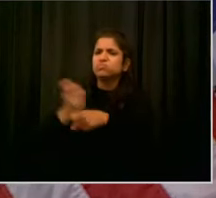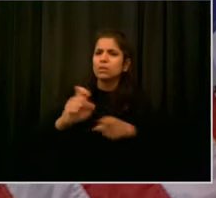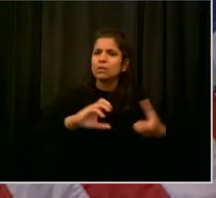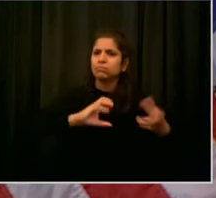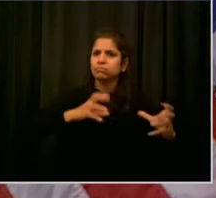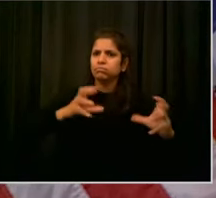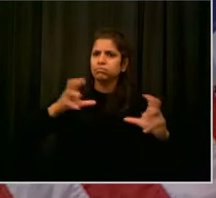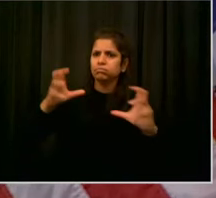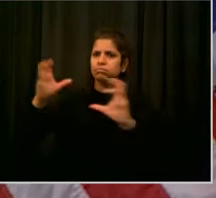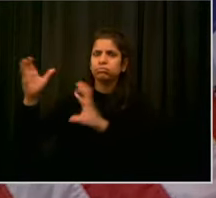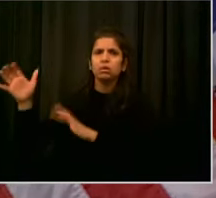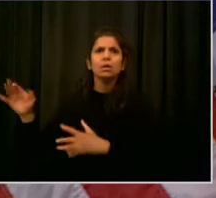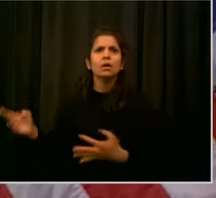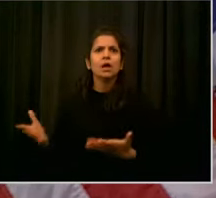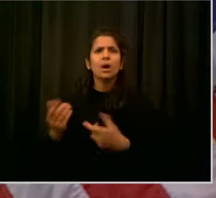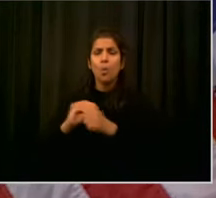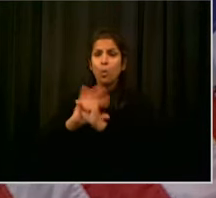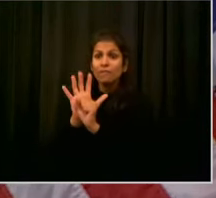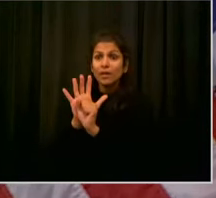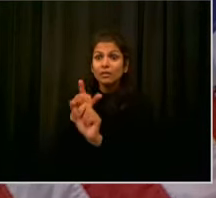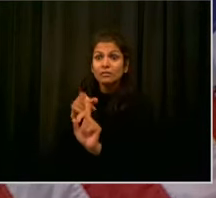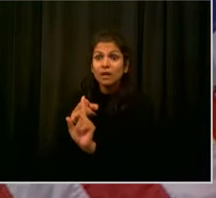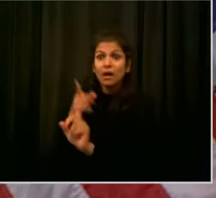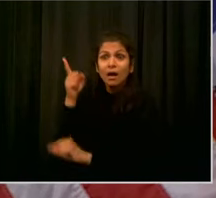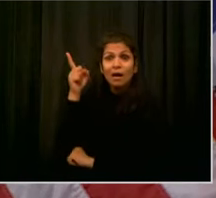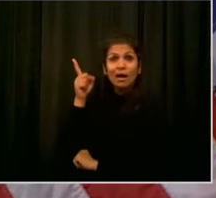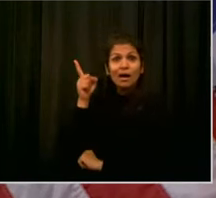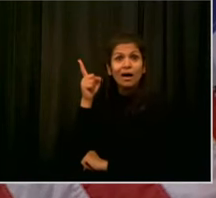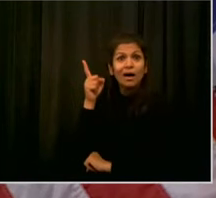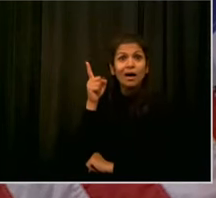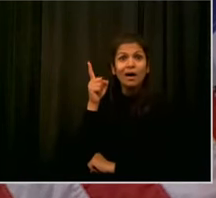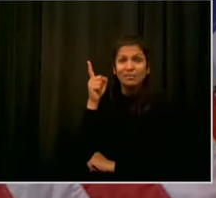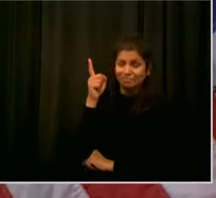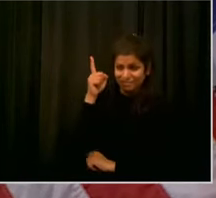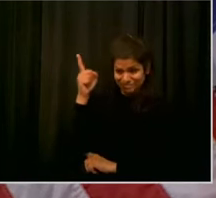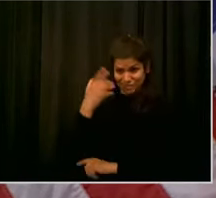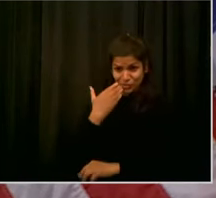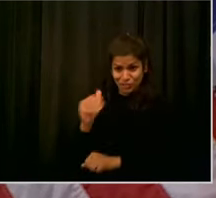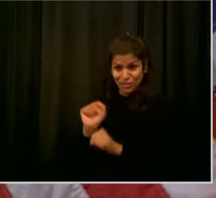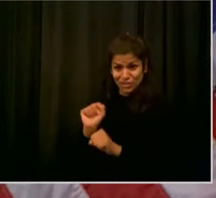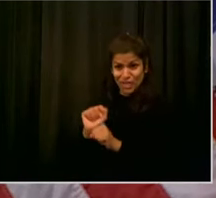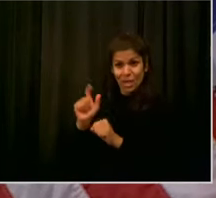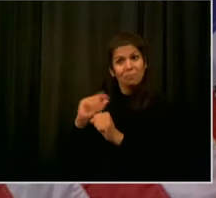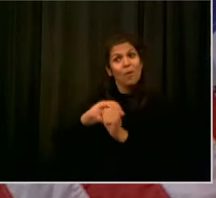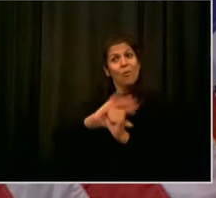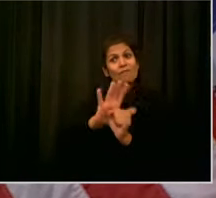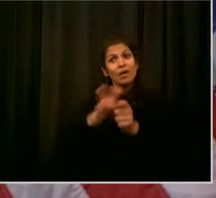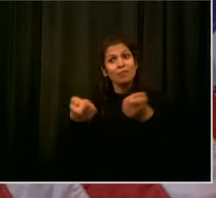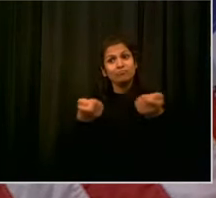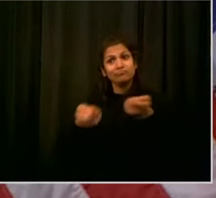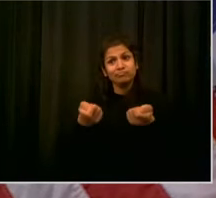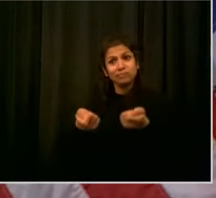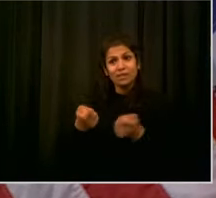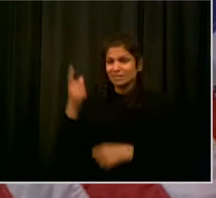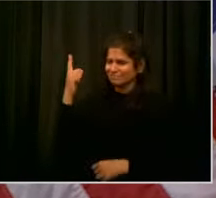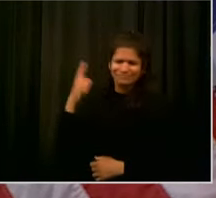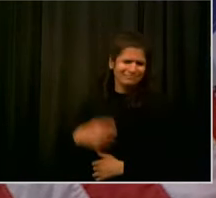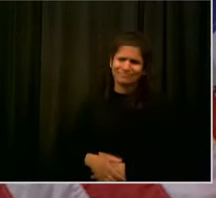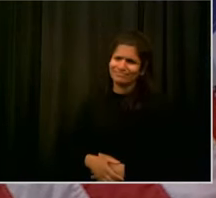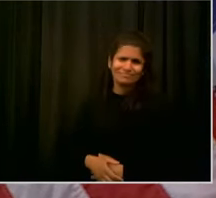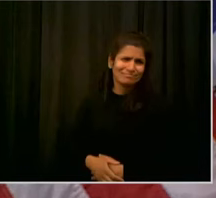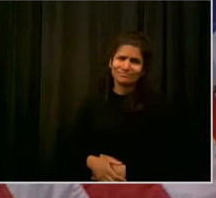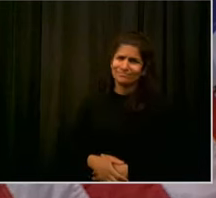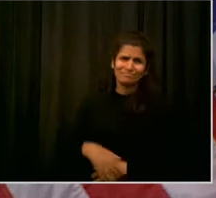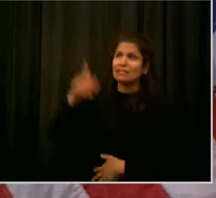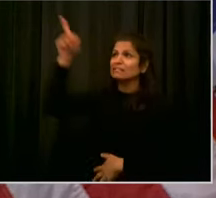didn't. He dithered, didn't give us the testing, didn't give us the help, hasn't given us a stimulus. So much